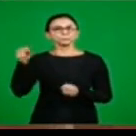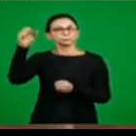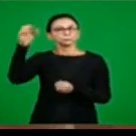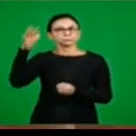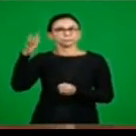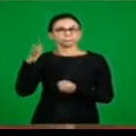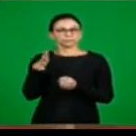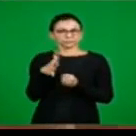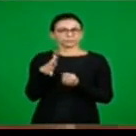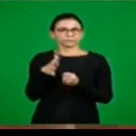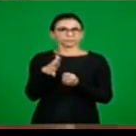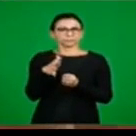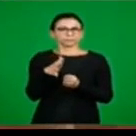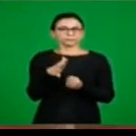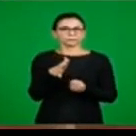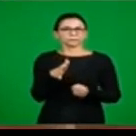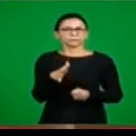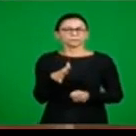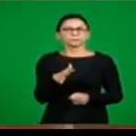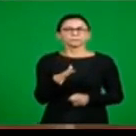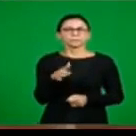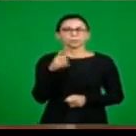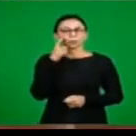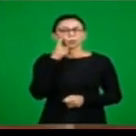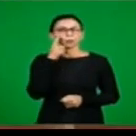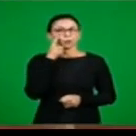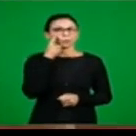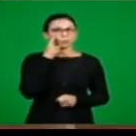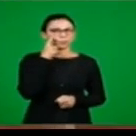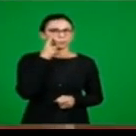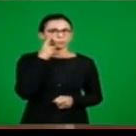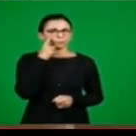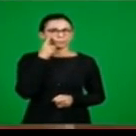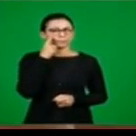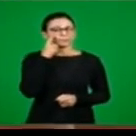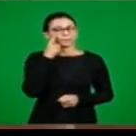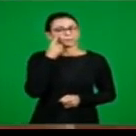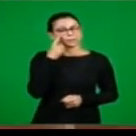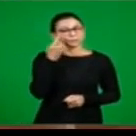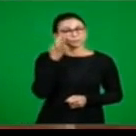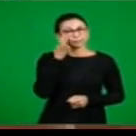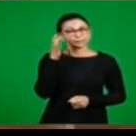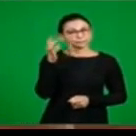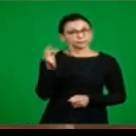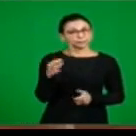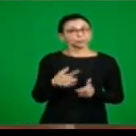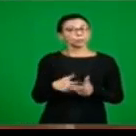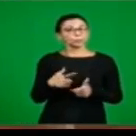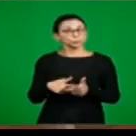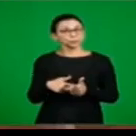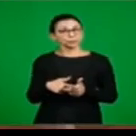because I'm coming. And the promise is this. Look here. Pay attention, because I'm coming.